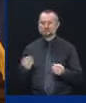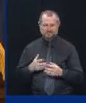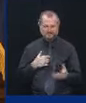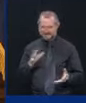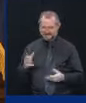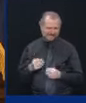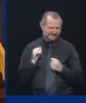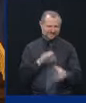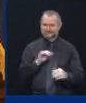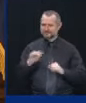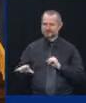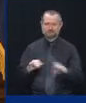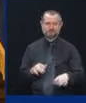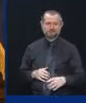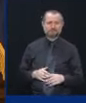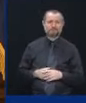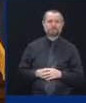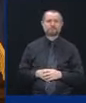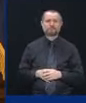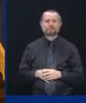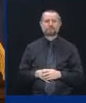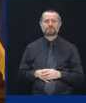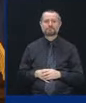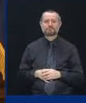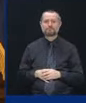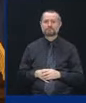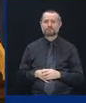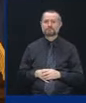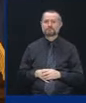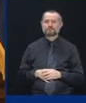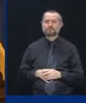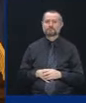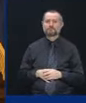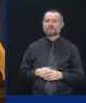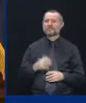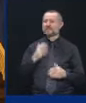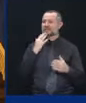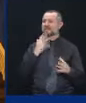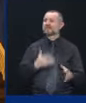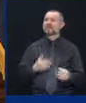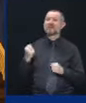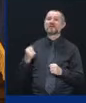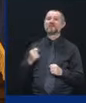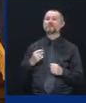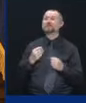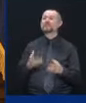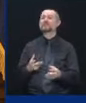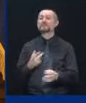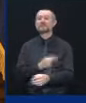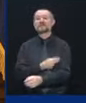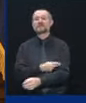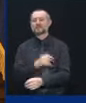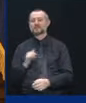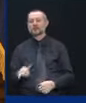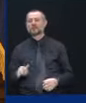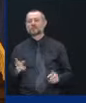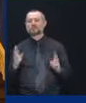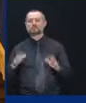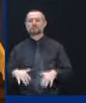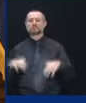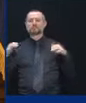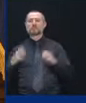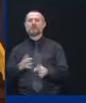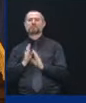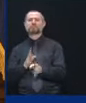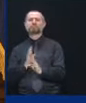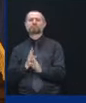Frankly, the single fastest distribution mechanism are the mass vaccination sites. If you're talking about just